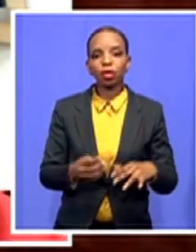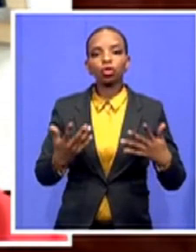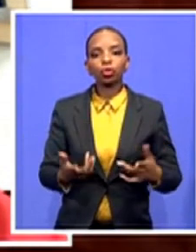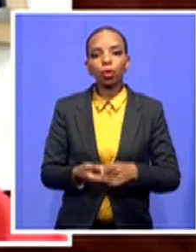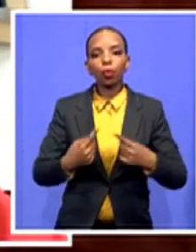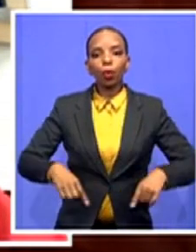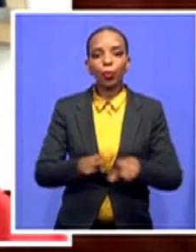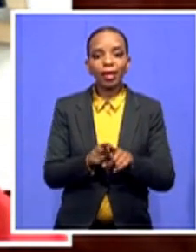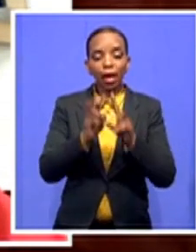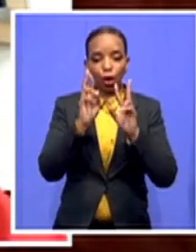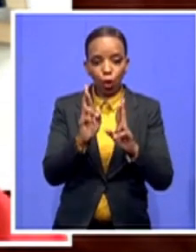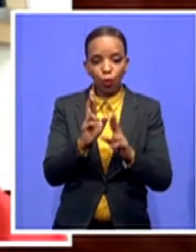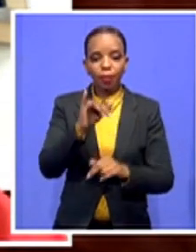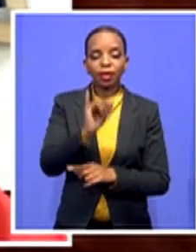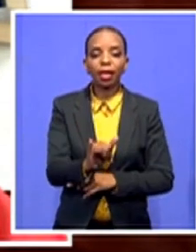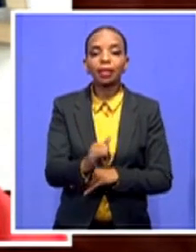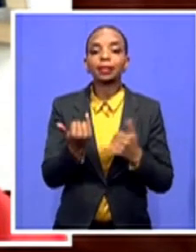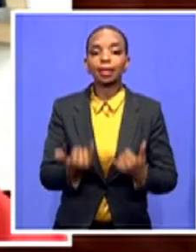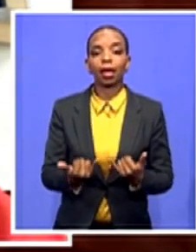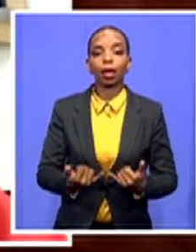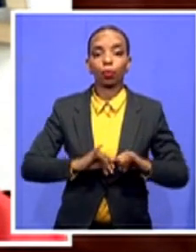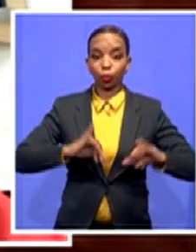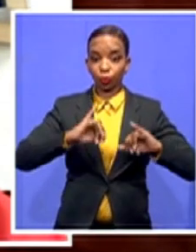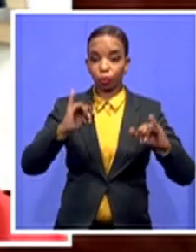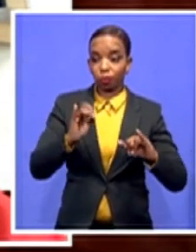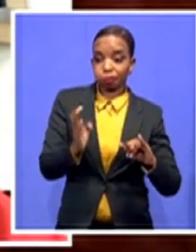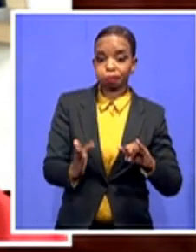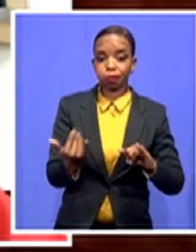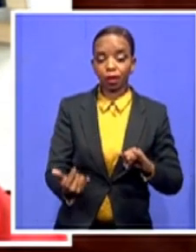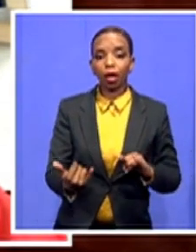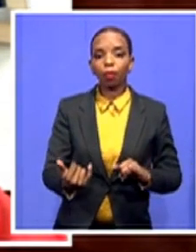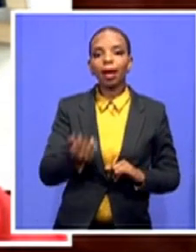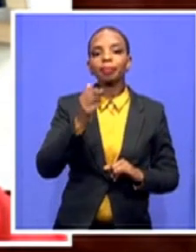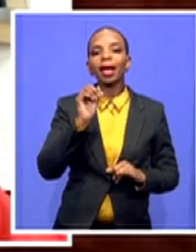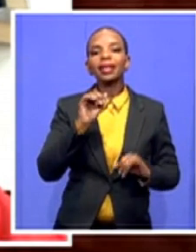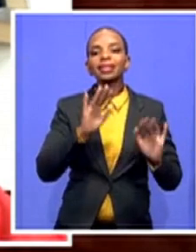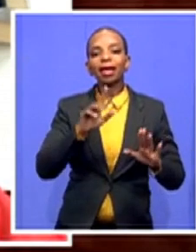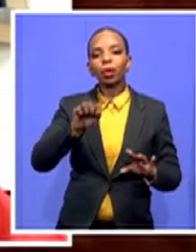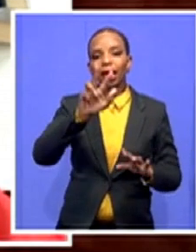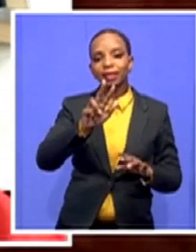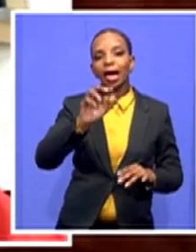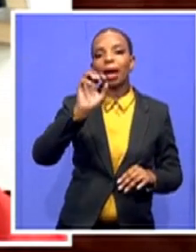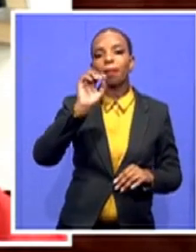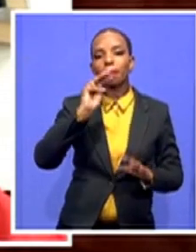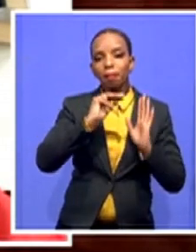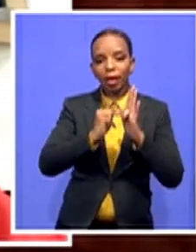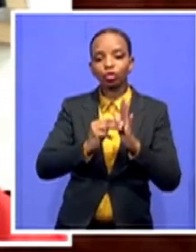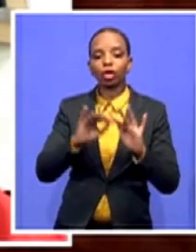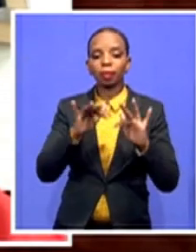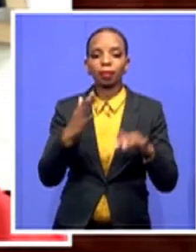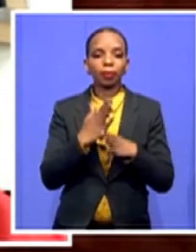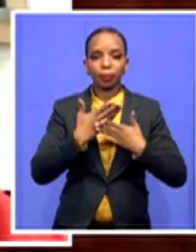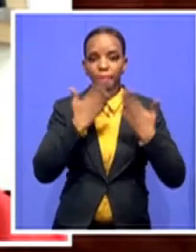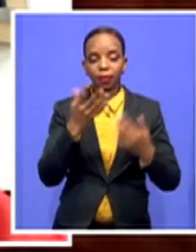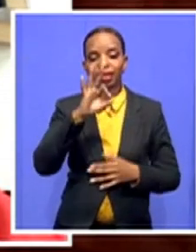hand now, with 10.8 million people unemployed, with 39.7% of the population